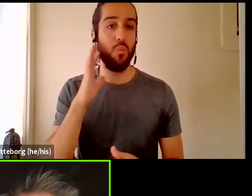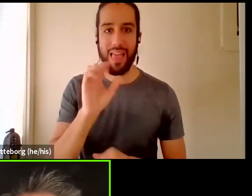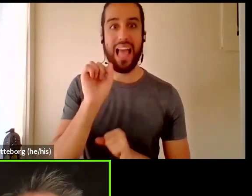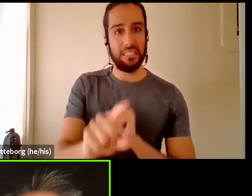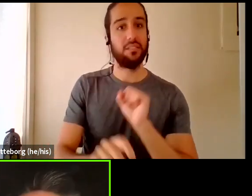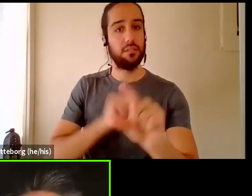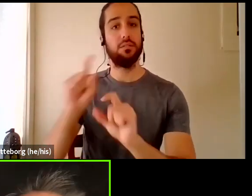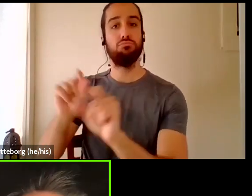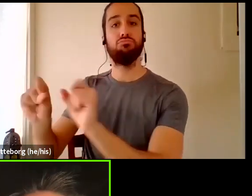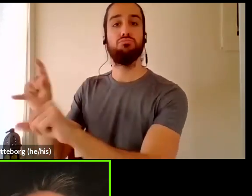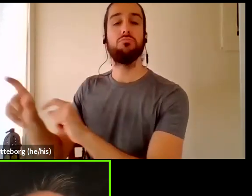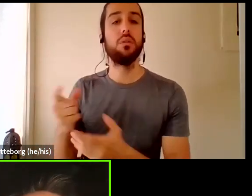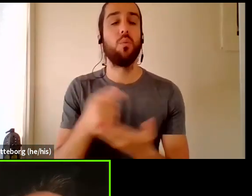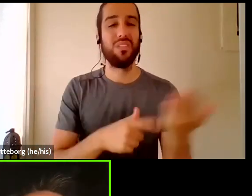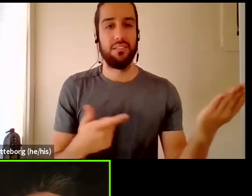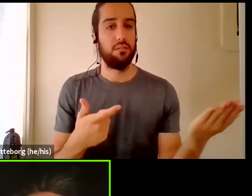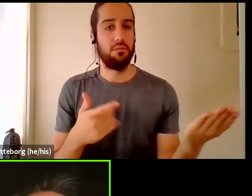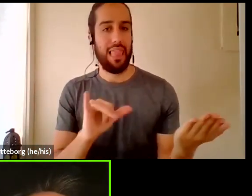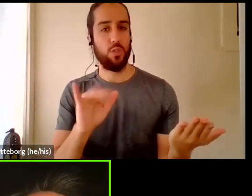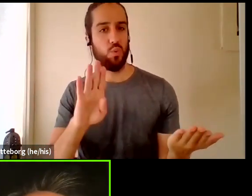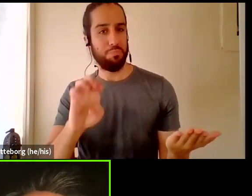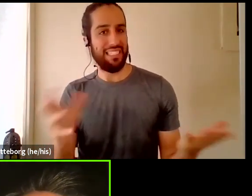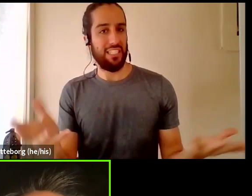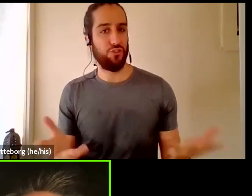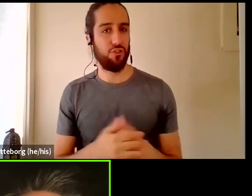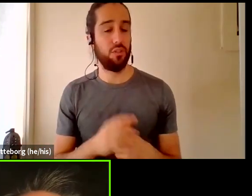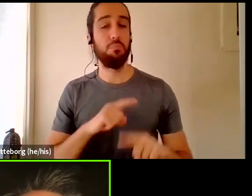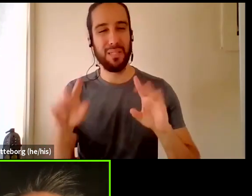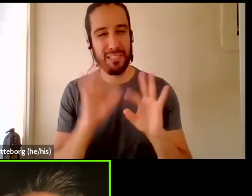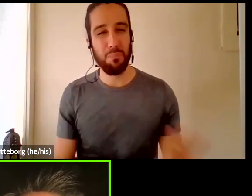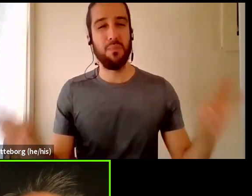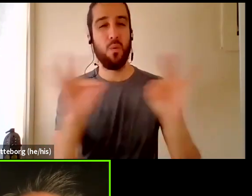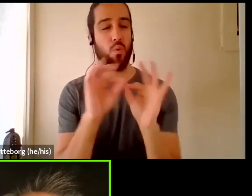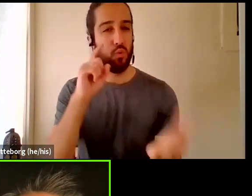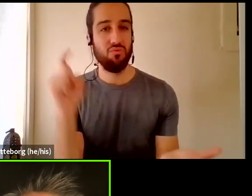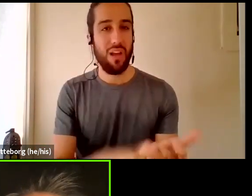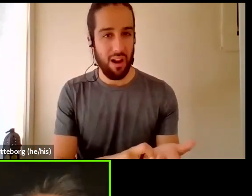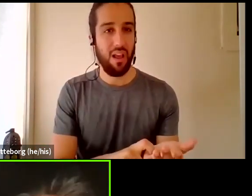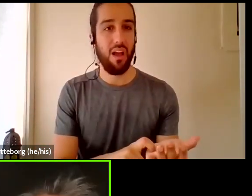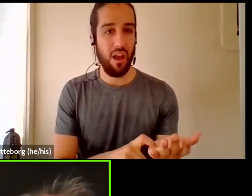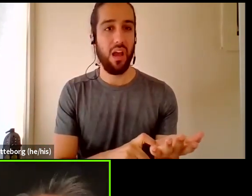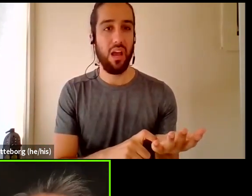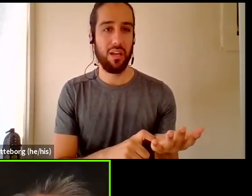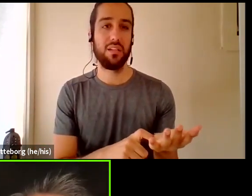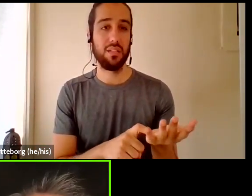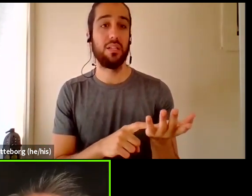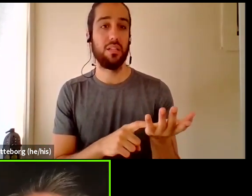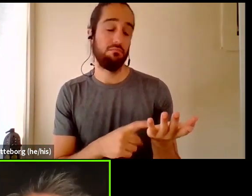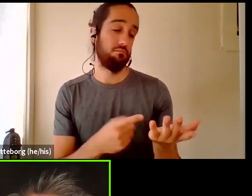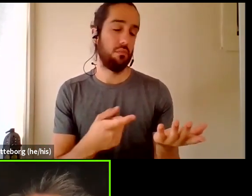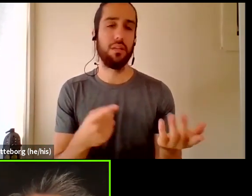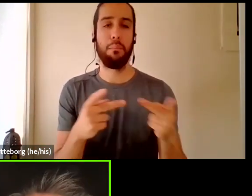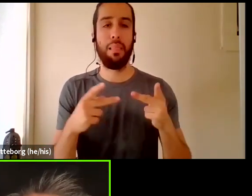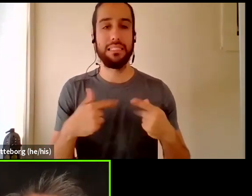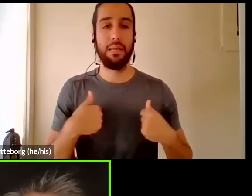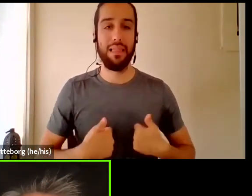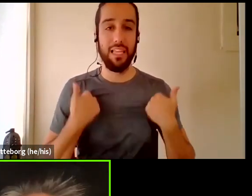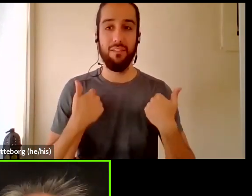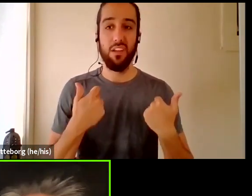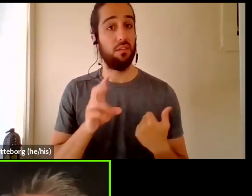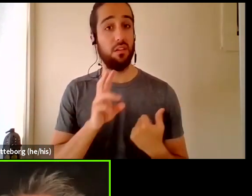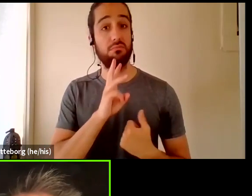lot of questions about being here, but it's very, very important to recognize that as I'm in the place that I'm living, the reality of where